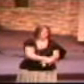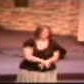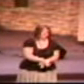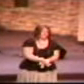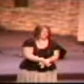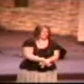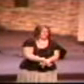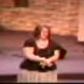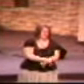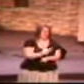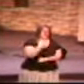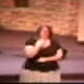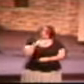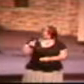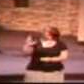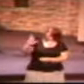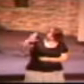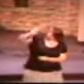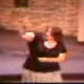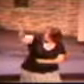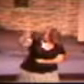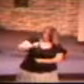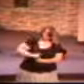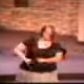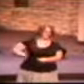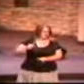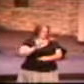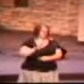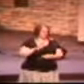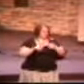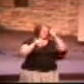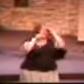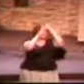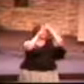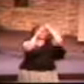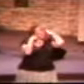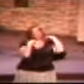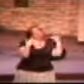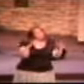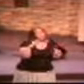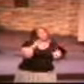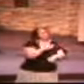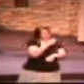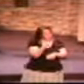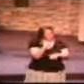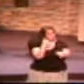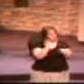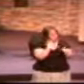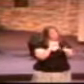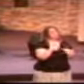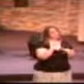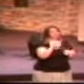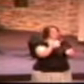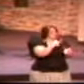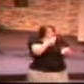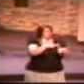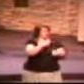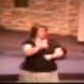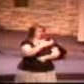to say your kingdom think about what we've sung already this morning do you remember the first song